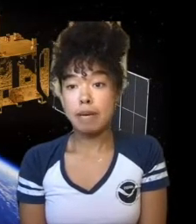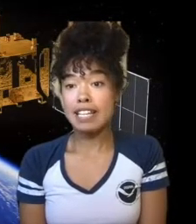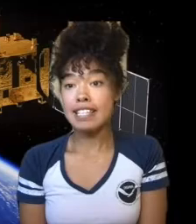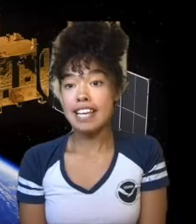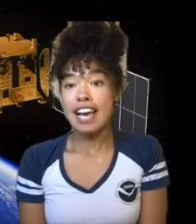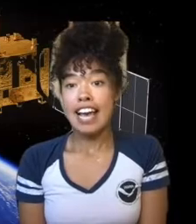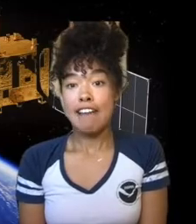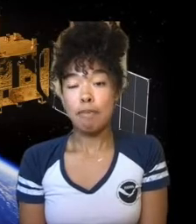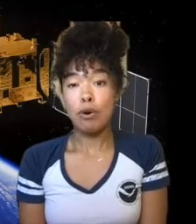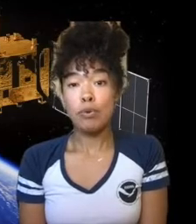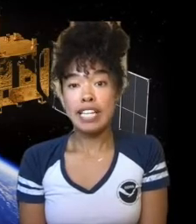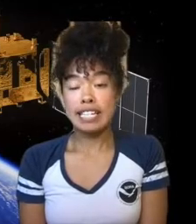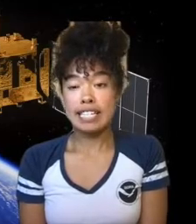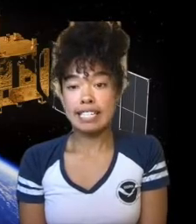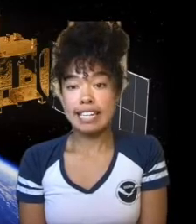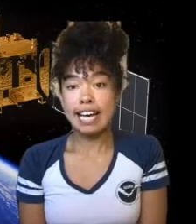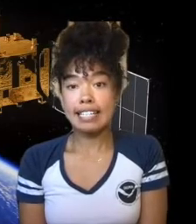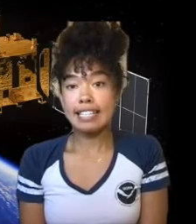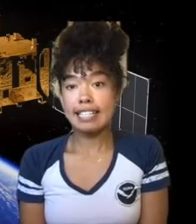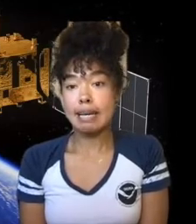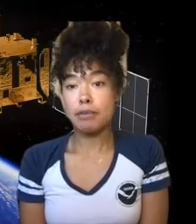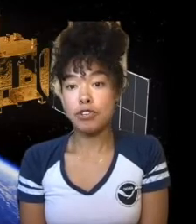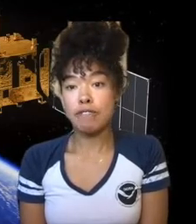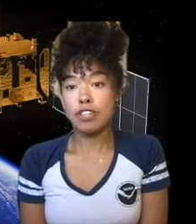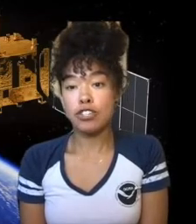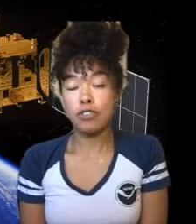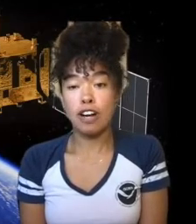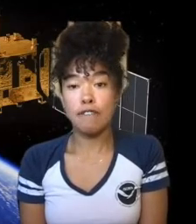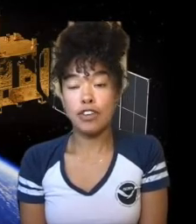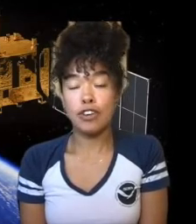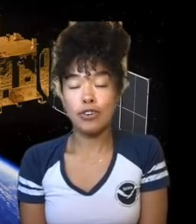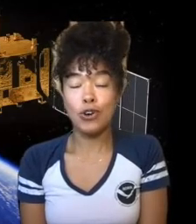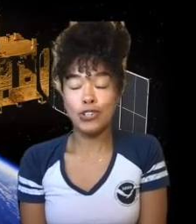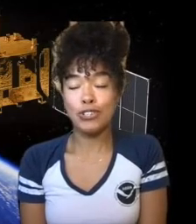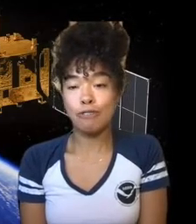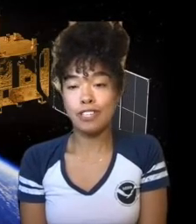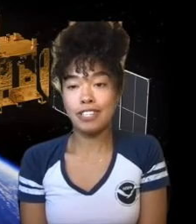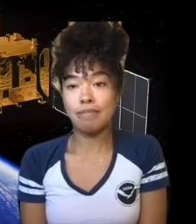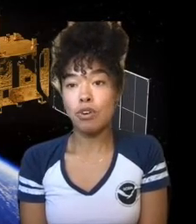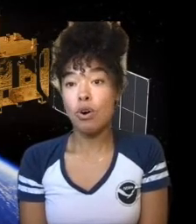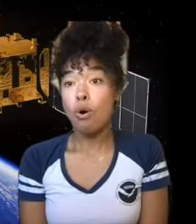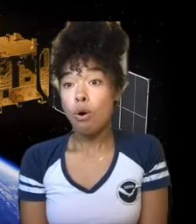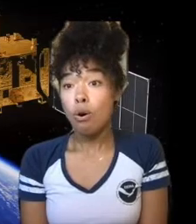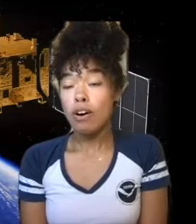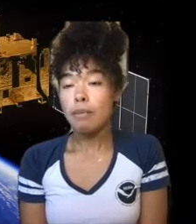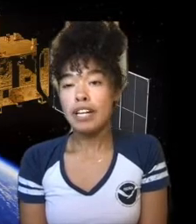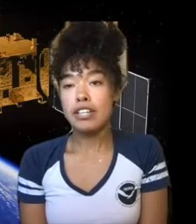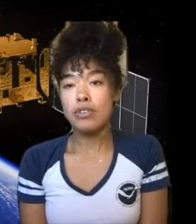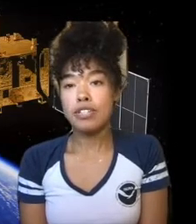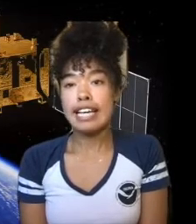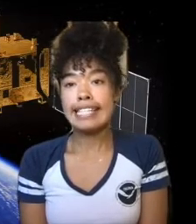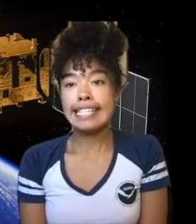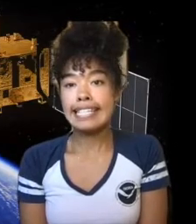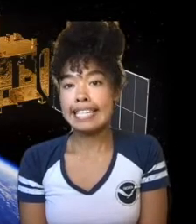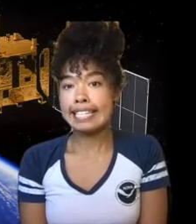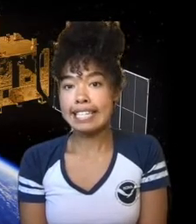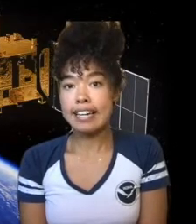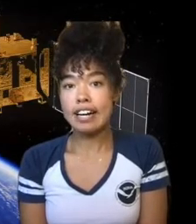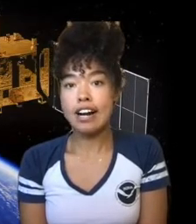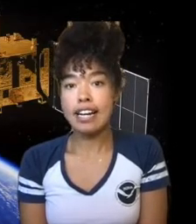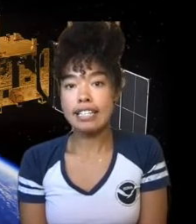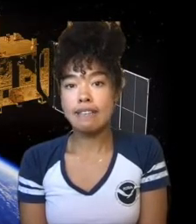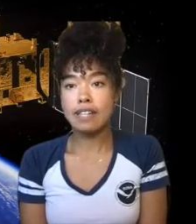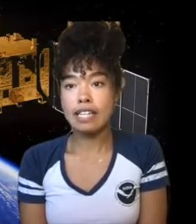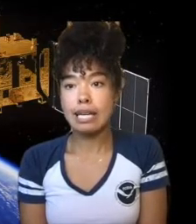into space and remotely detect the temperatures of the ocean surface. Or we can use a CTD,